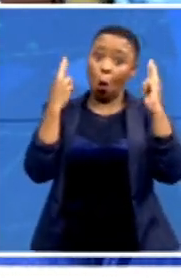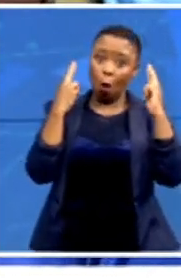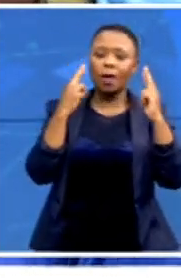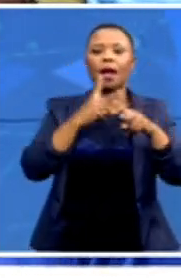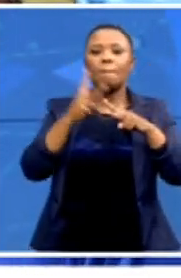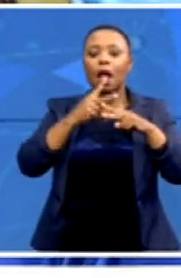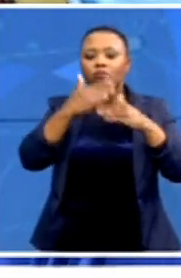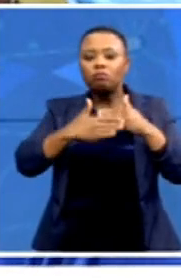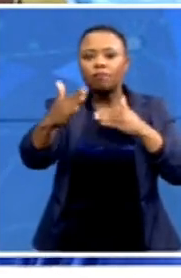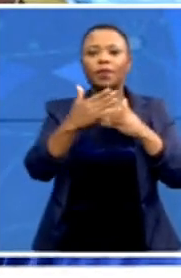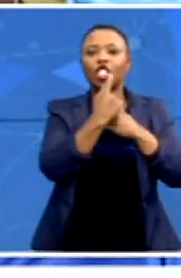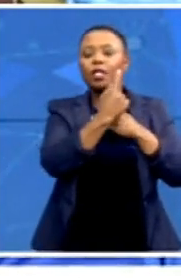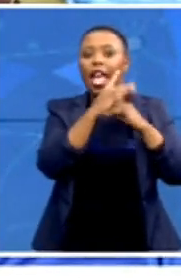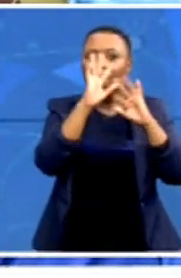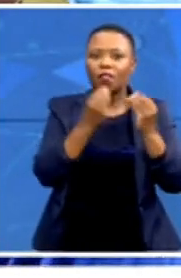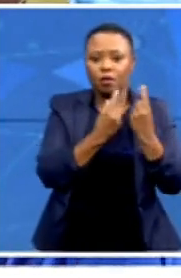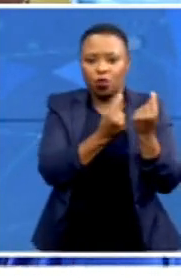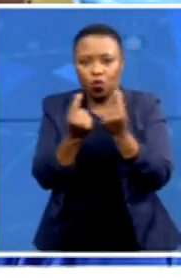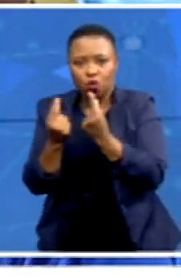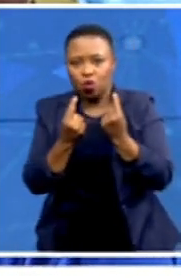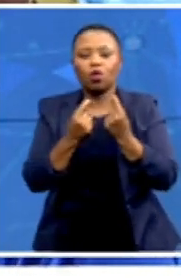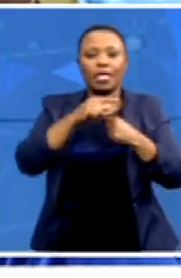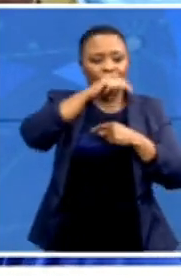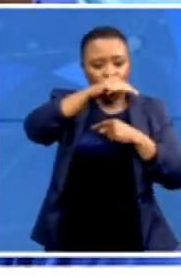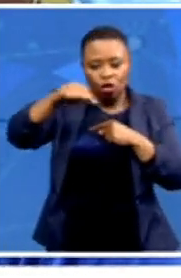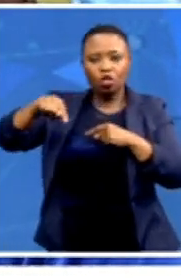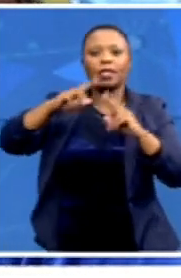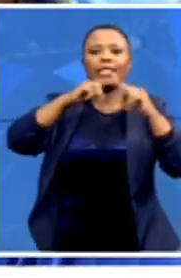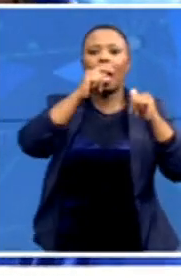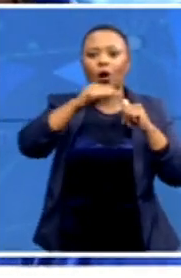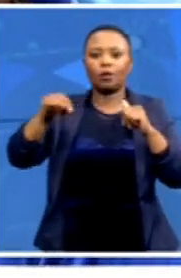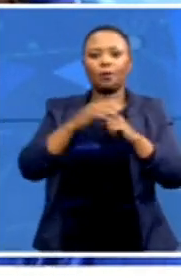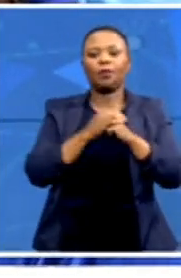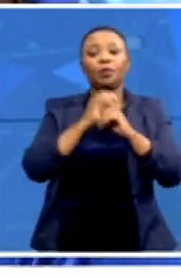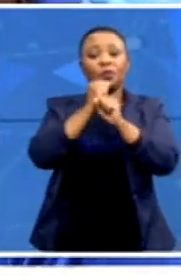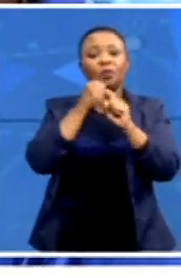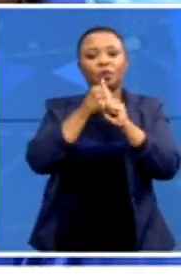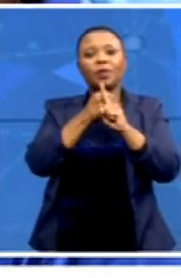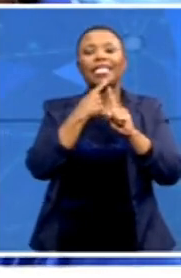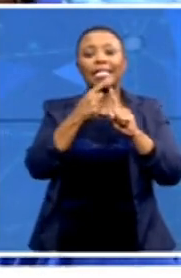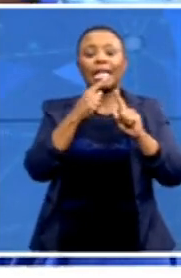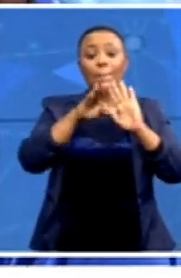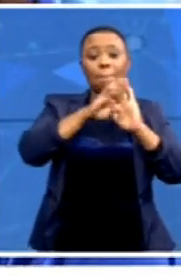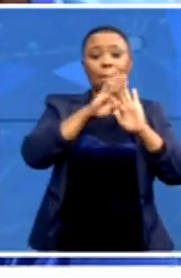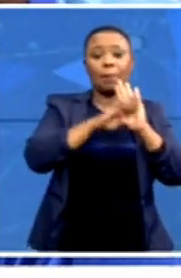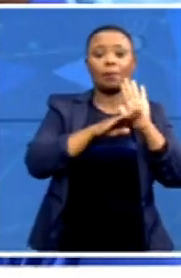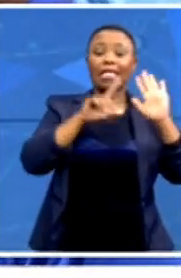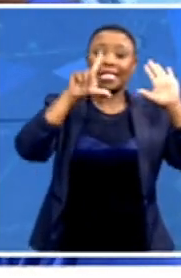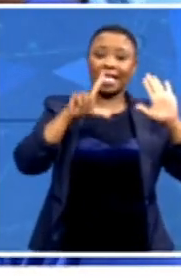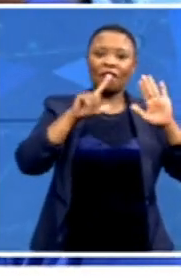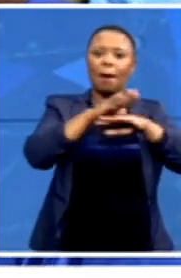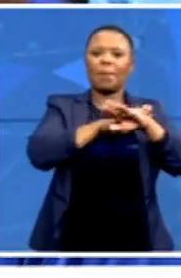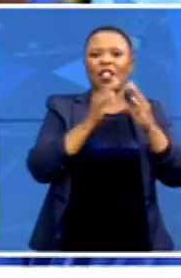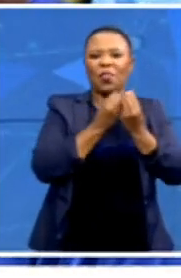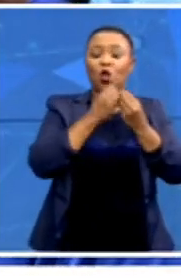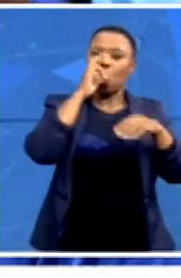that plan? Well, that plan sets out in our manifesto. It's a 7-point plan. It focuses on the seven basic things you need in any municipality to get it